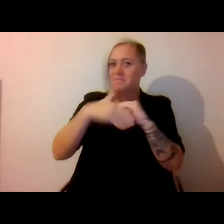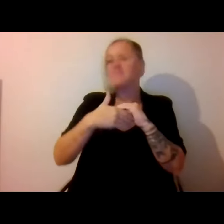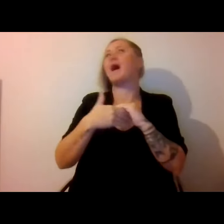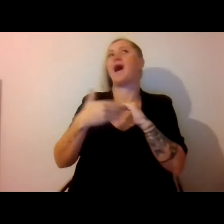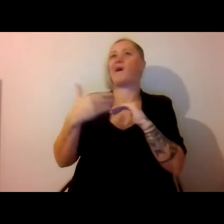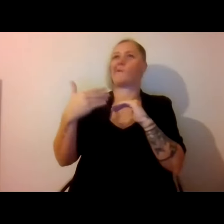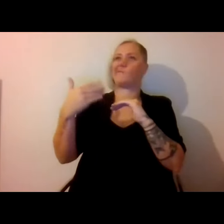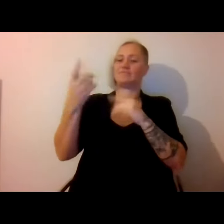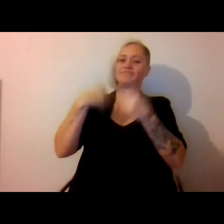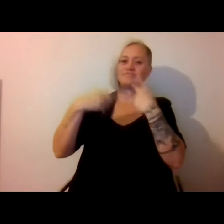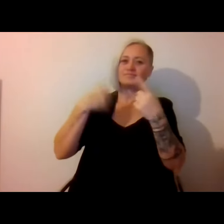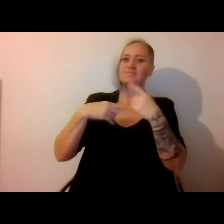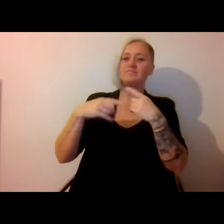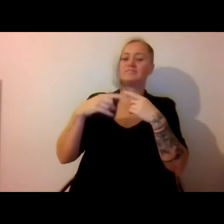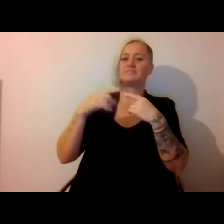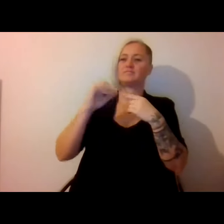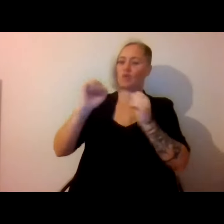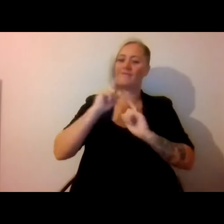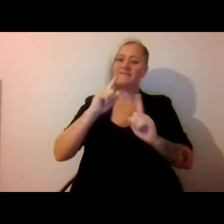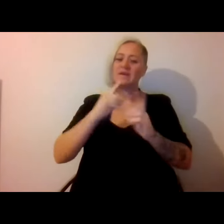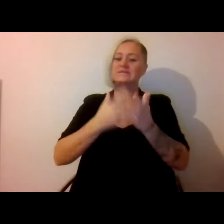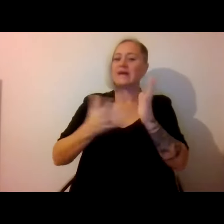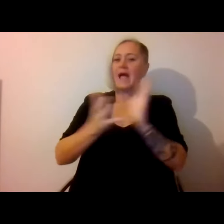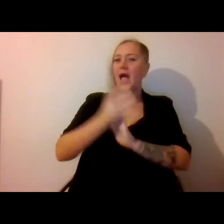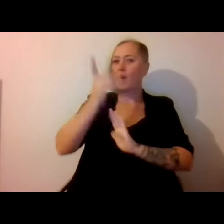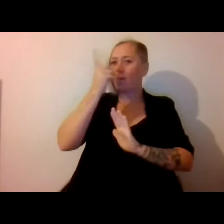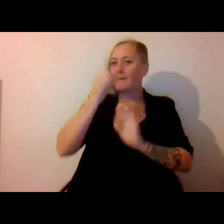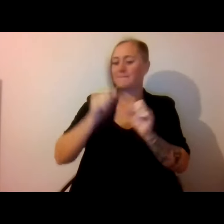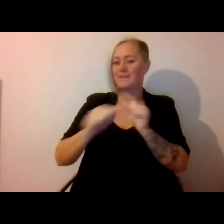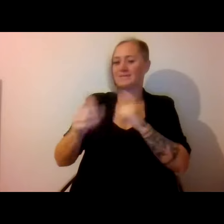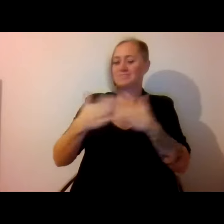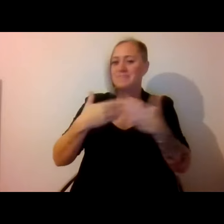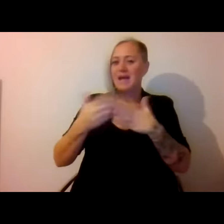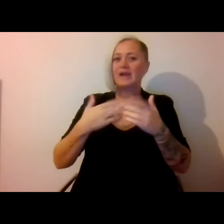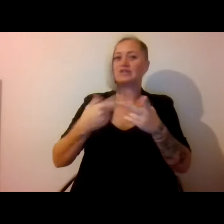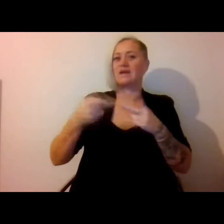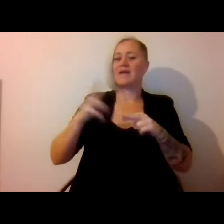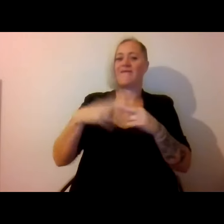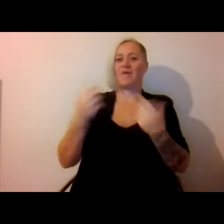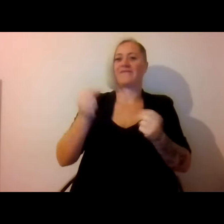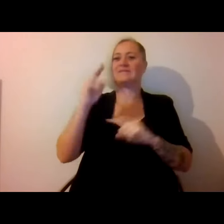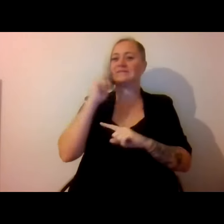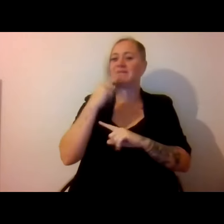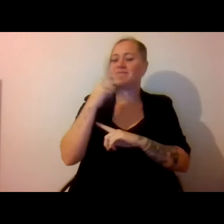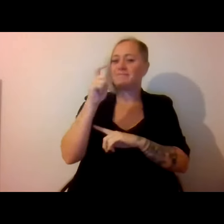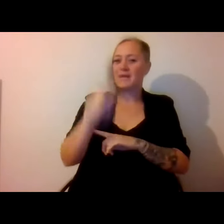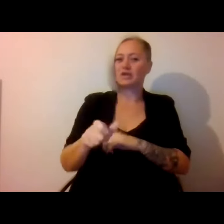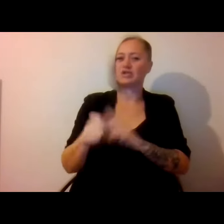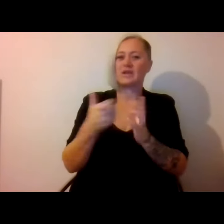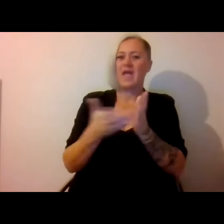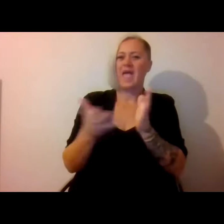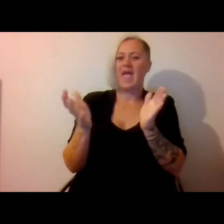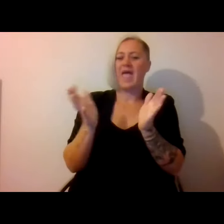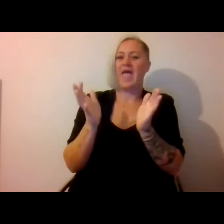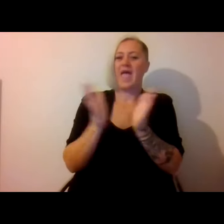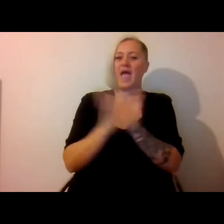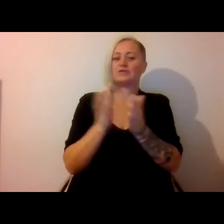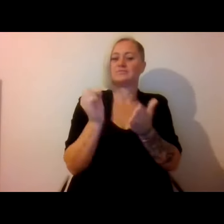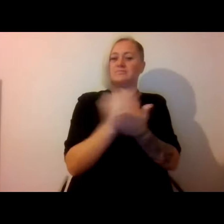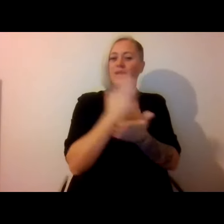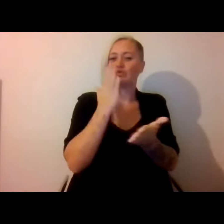how we can best, manage if we ever have a deaf patient, and how to sort of make sure that we give them the